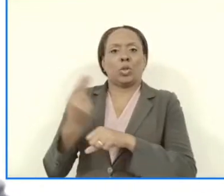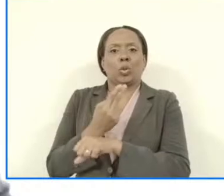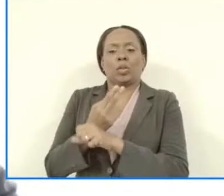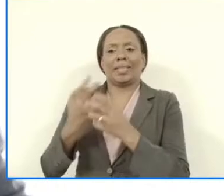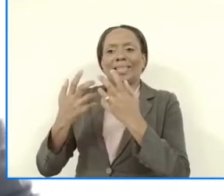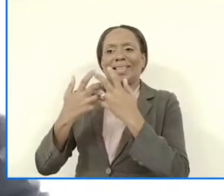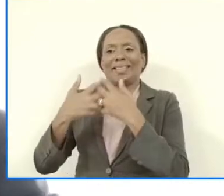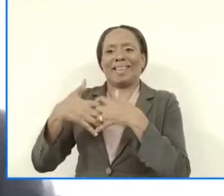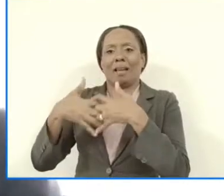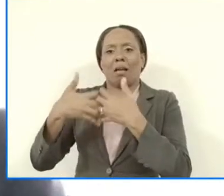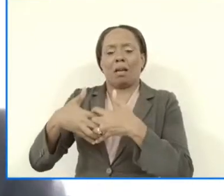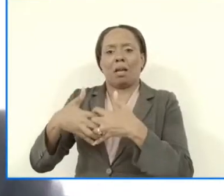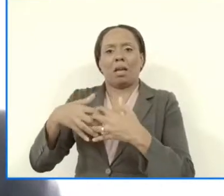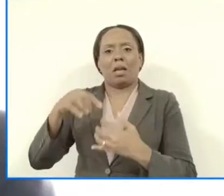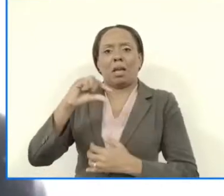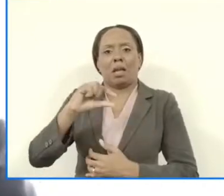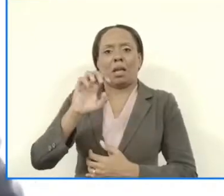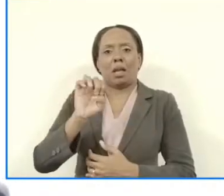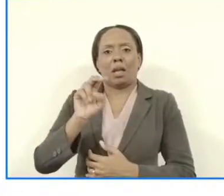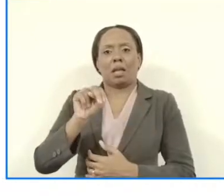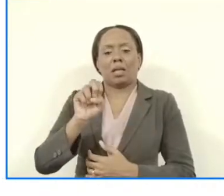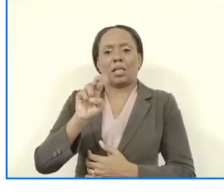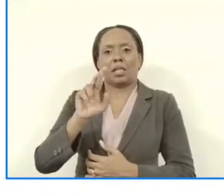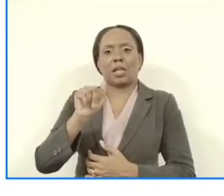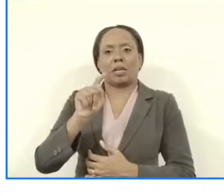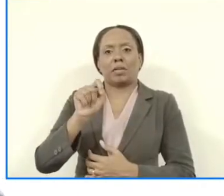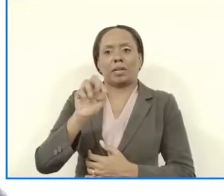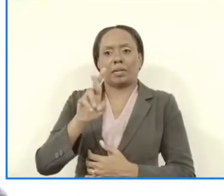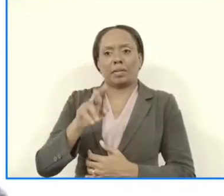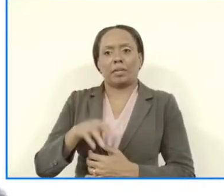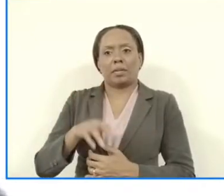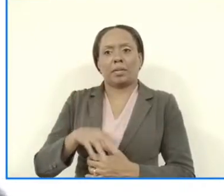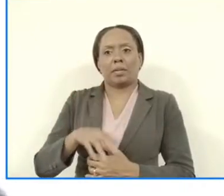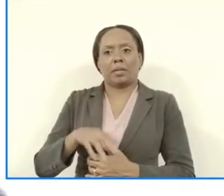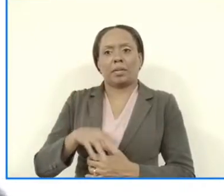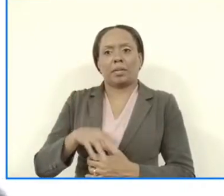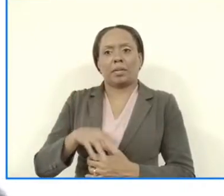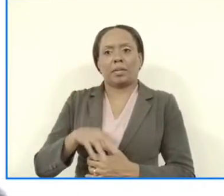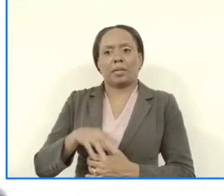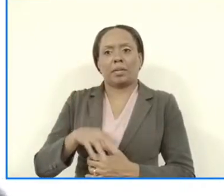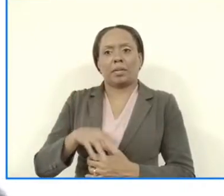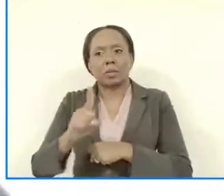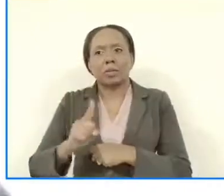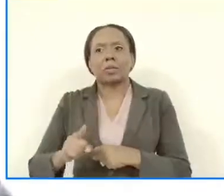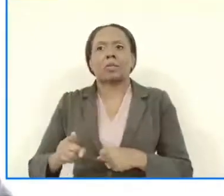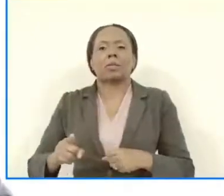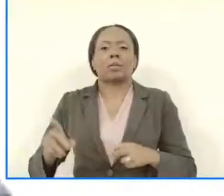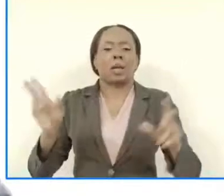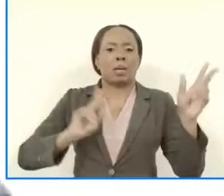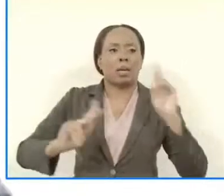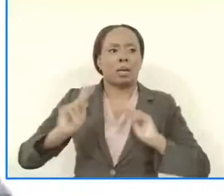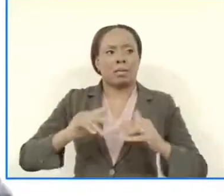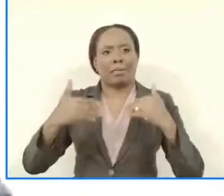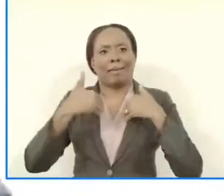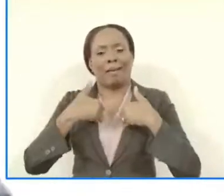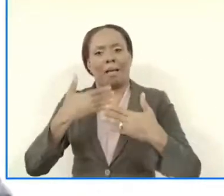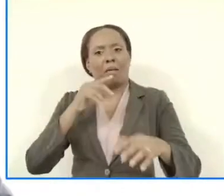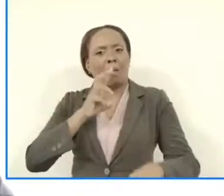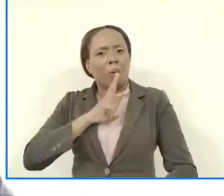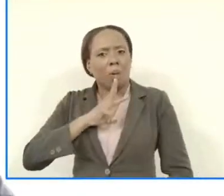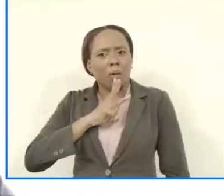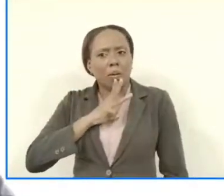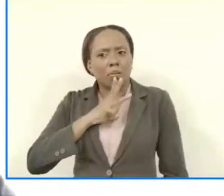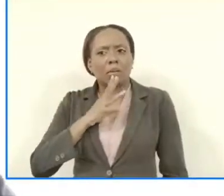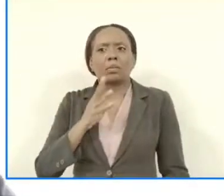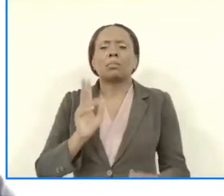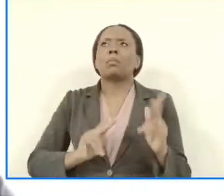However, our concern is really about ensuring that the distribution of water at the ends of our distribution systems, and particularly those